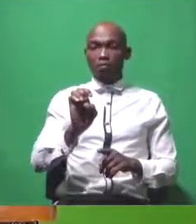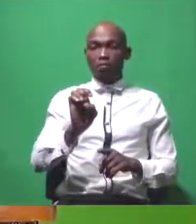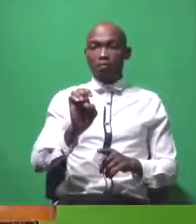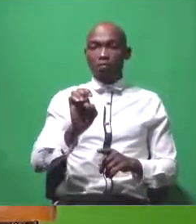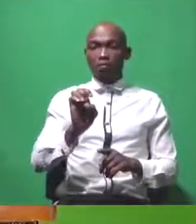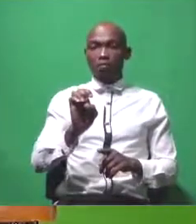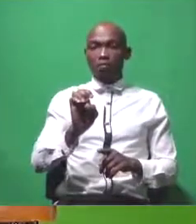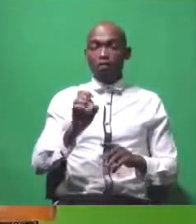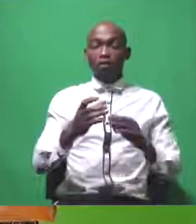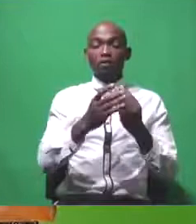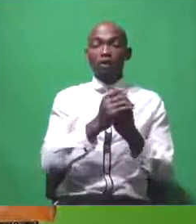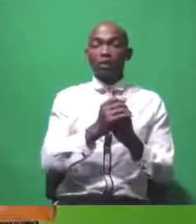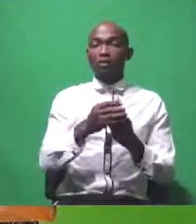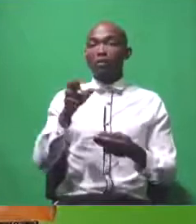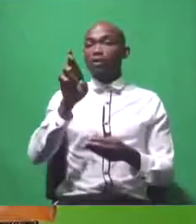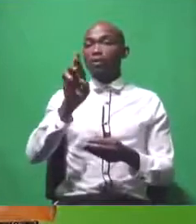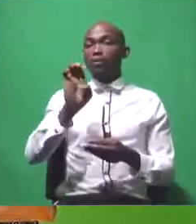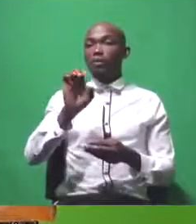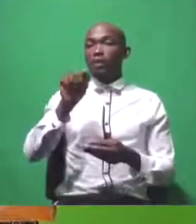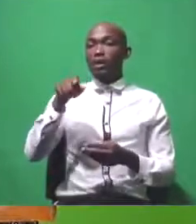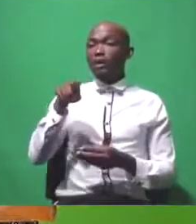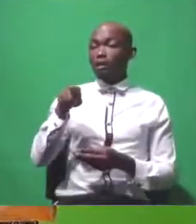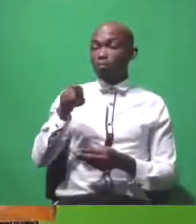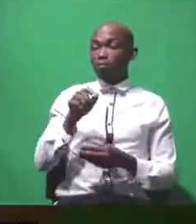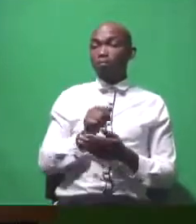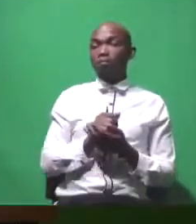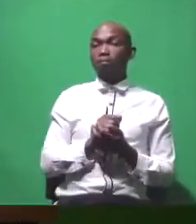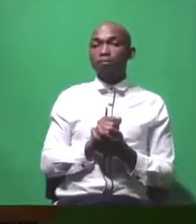and reap.